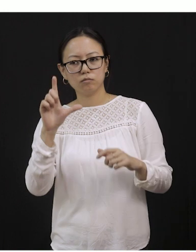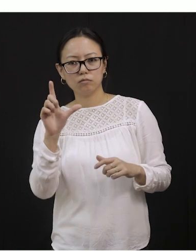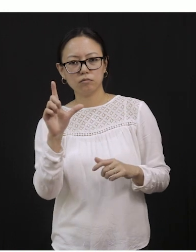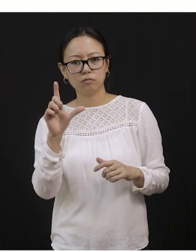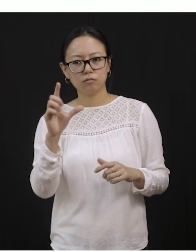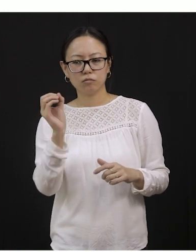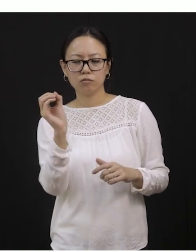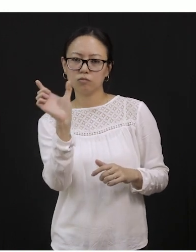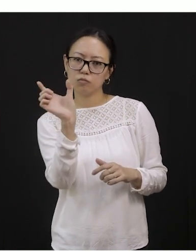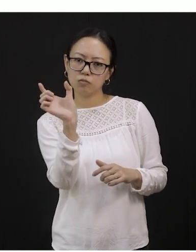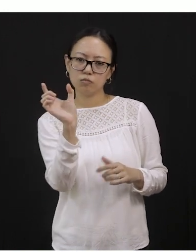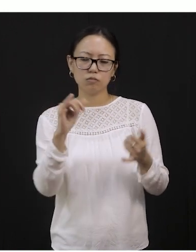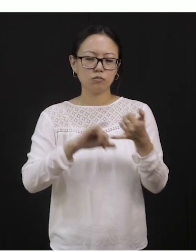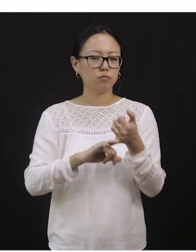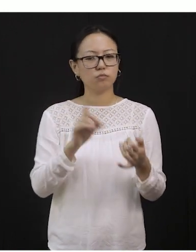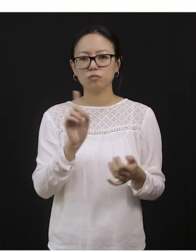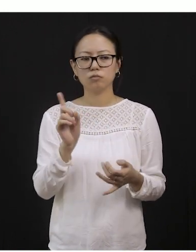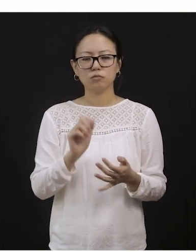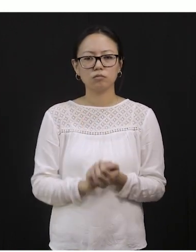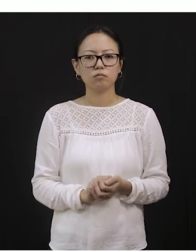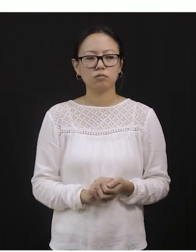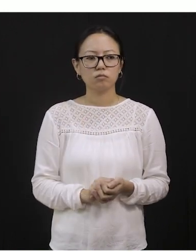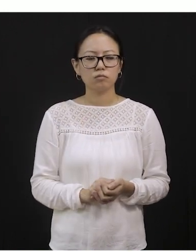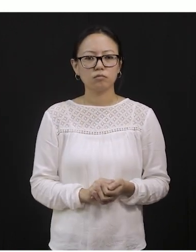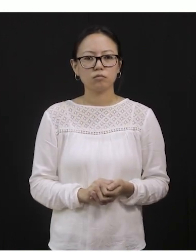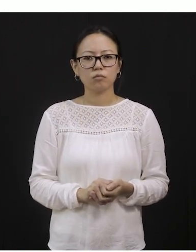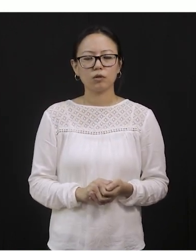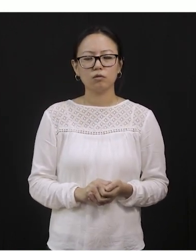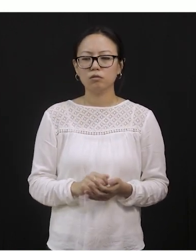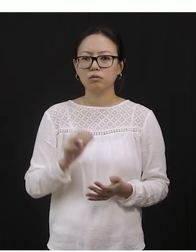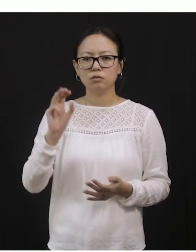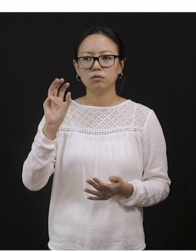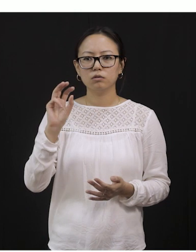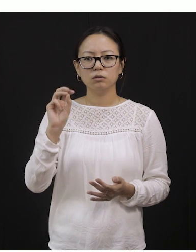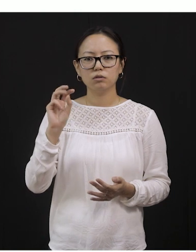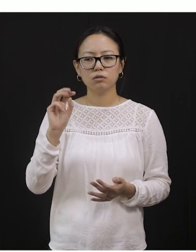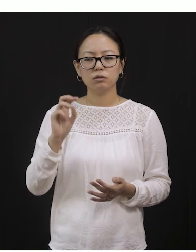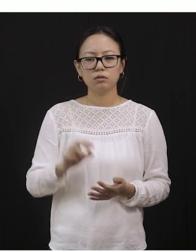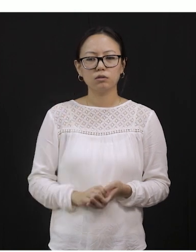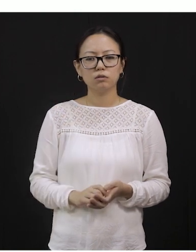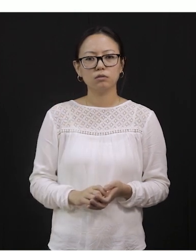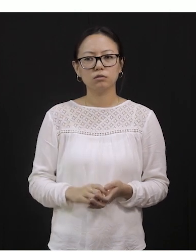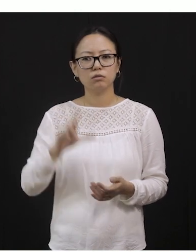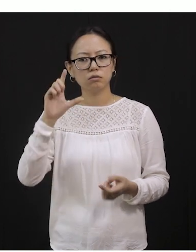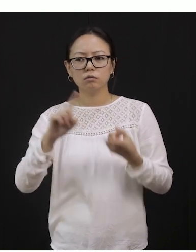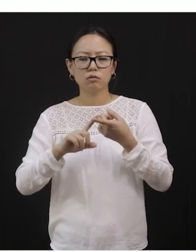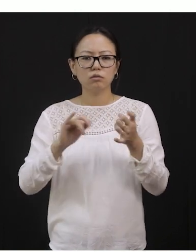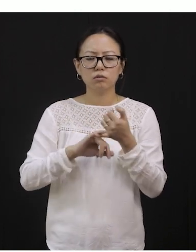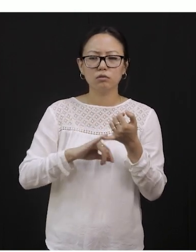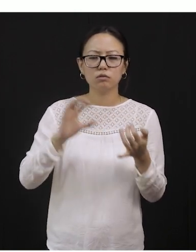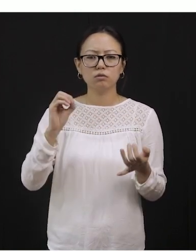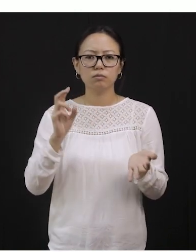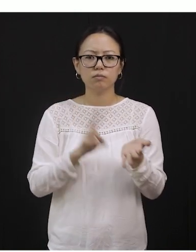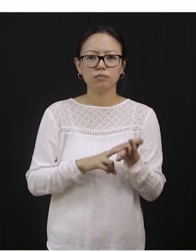be jealous. Okay. The third is about staying united. So I'm sure you are staying with your family.